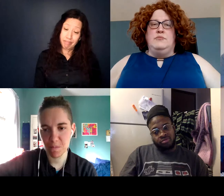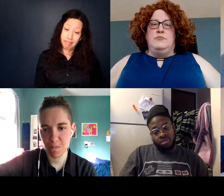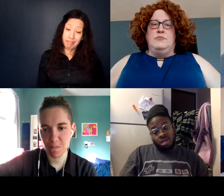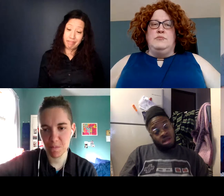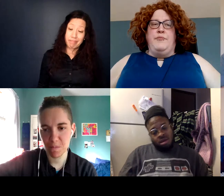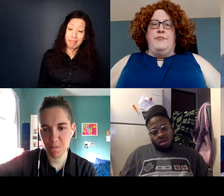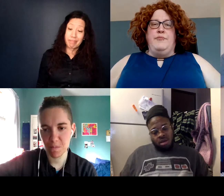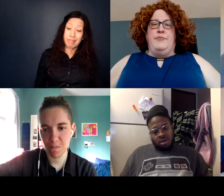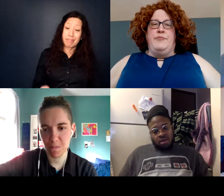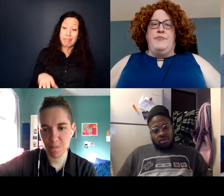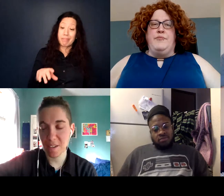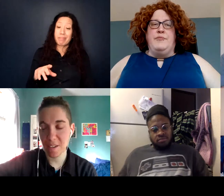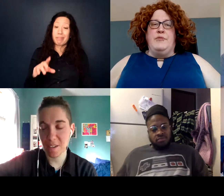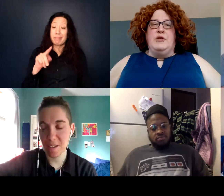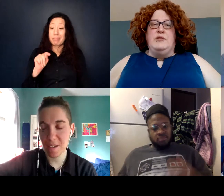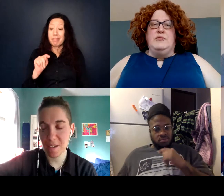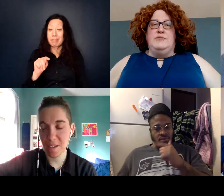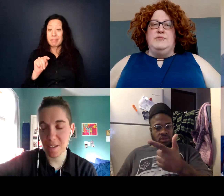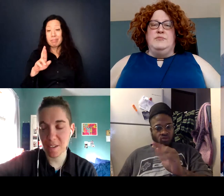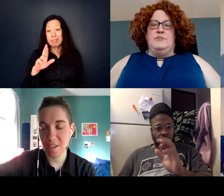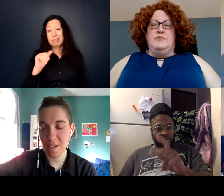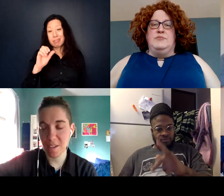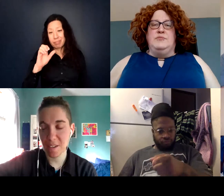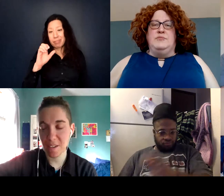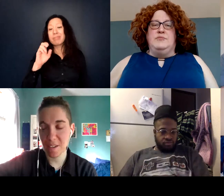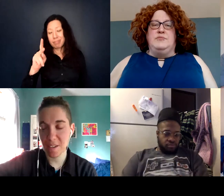Well, sending care to everyone.